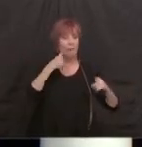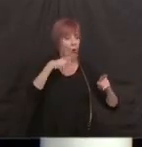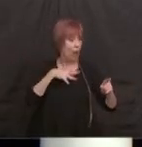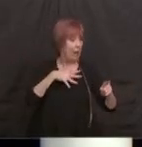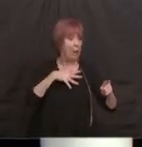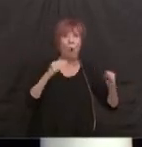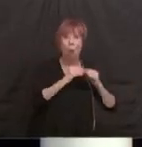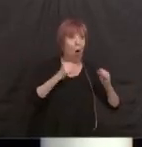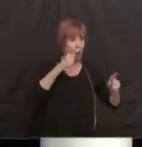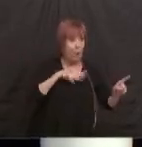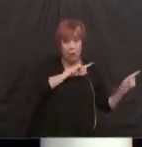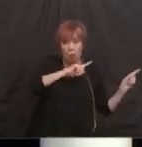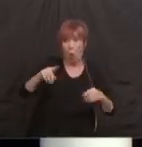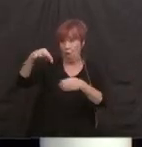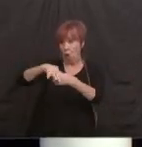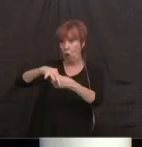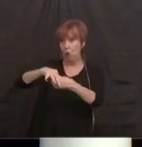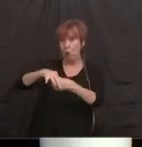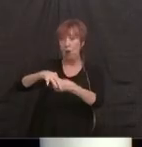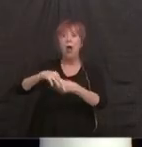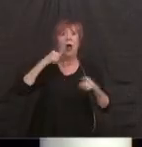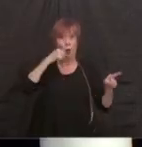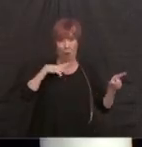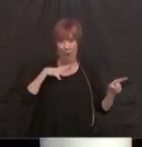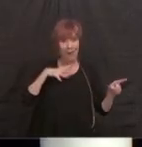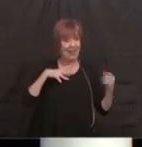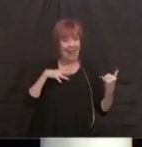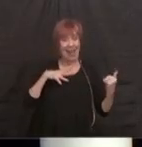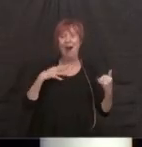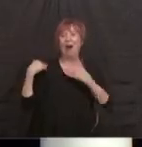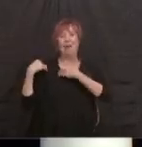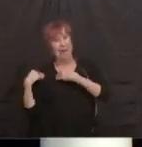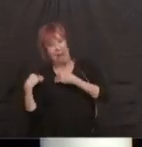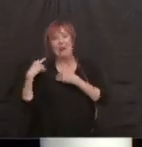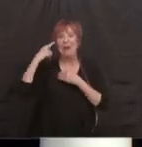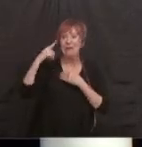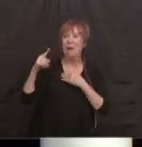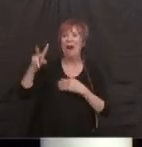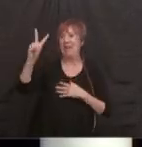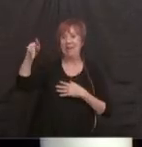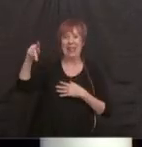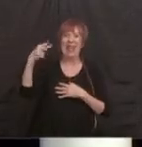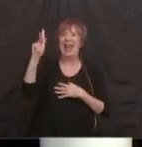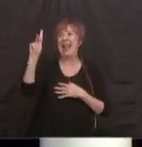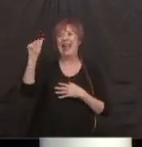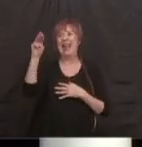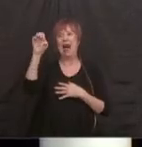polls. Women are responsible for VP Kamala Harris. Let's face